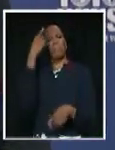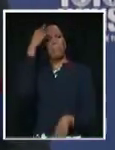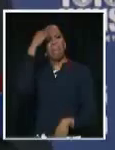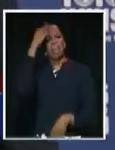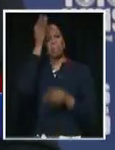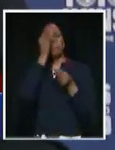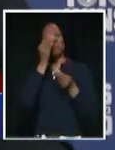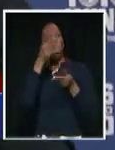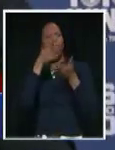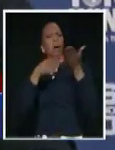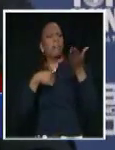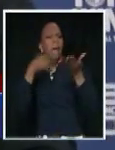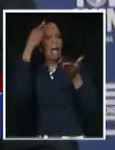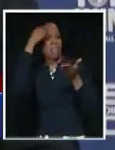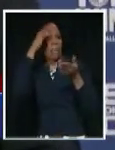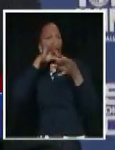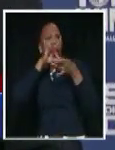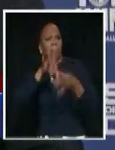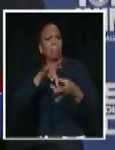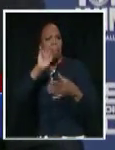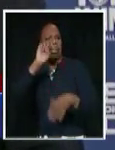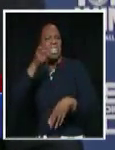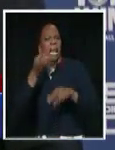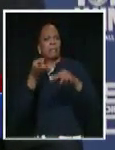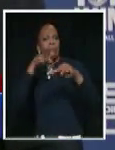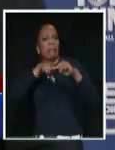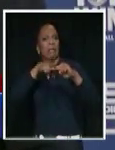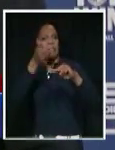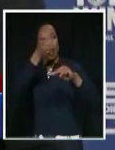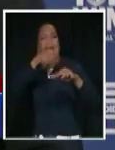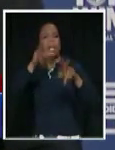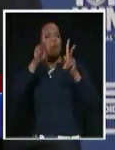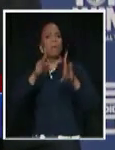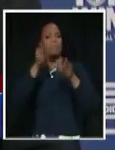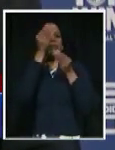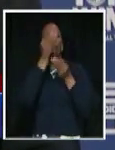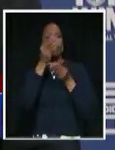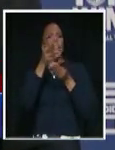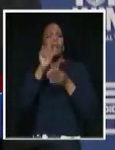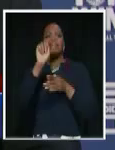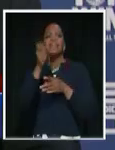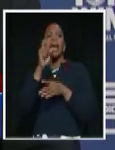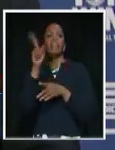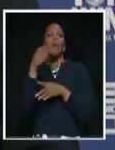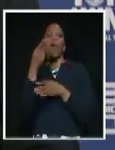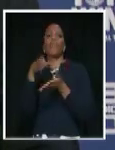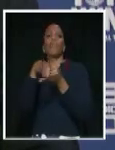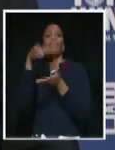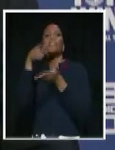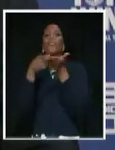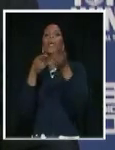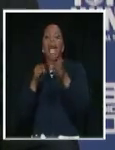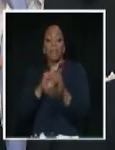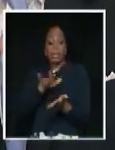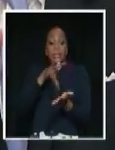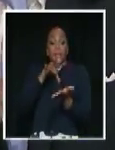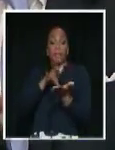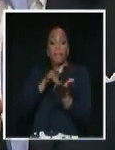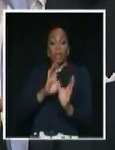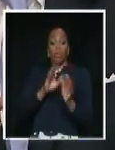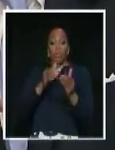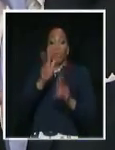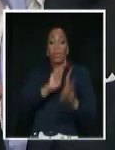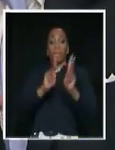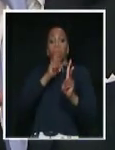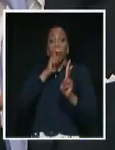me tell you what I think regarding tax increases. Anybody who tells you that they're only going to tax the rich always ends up taxing the middle class. So for